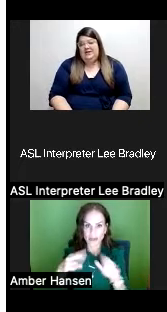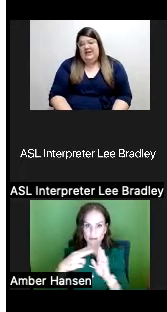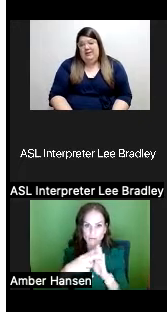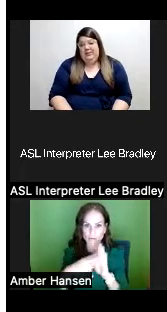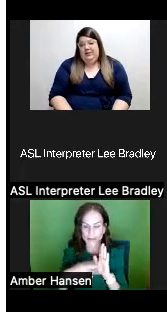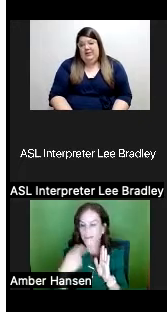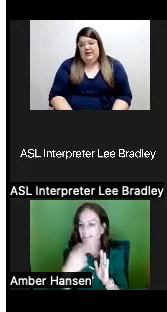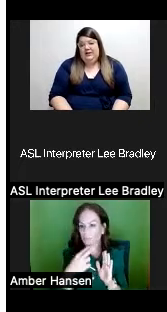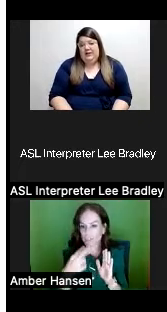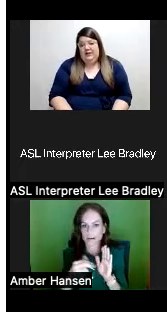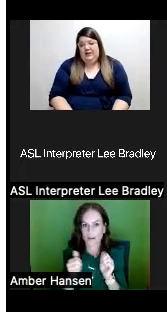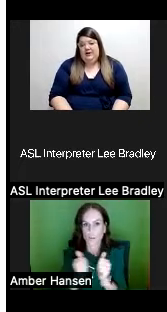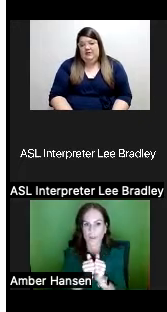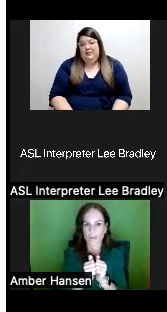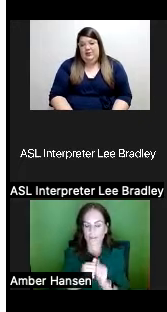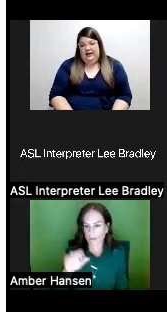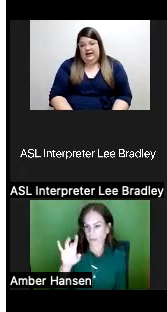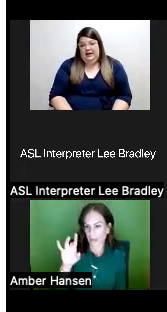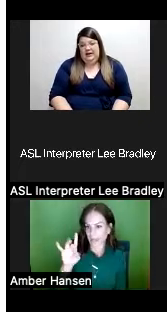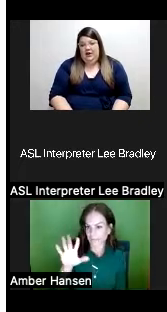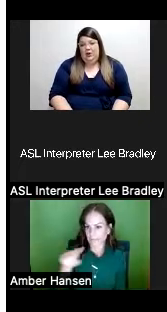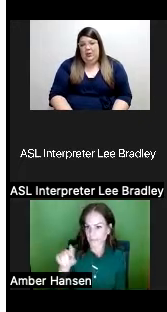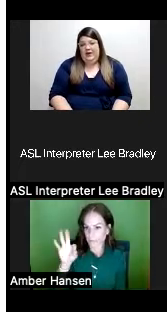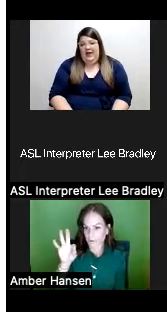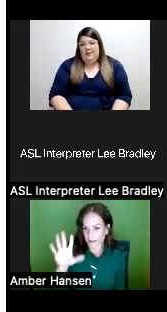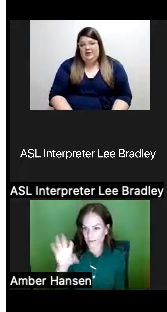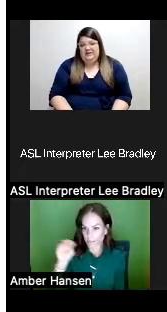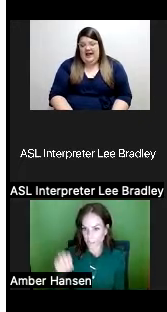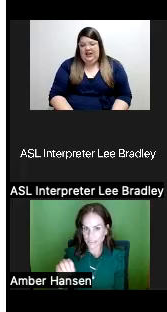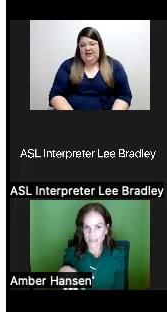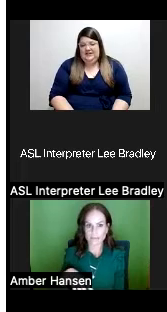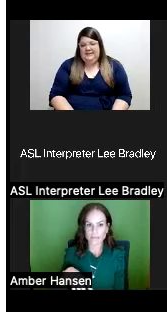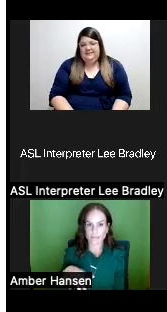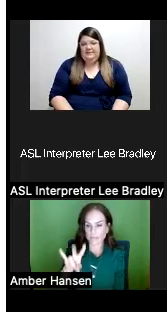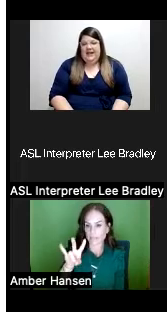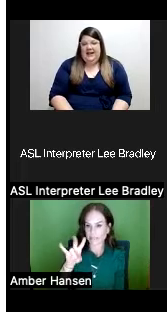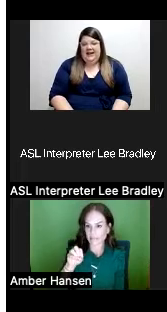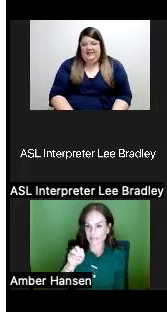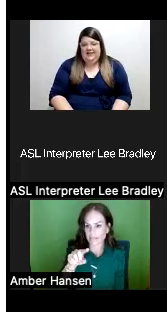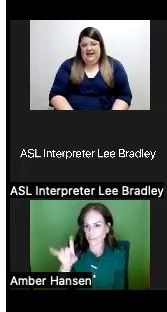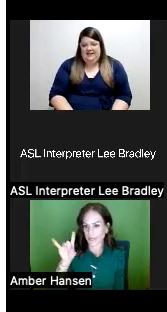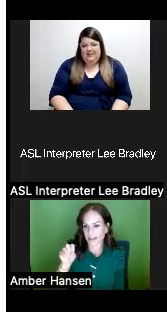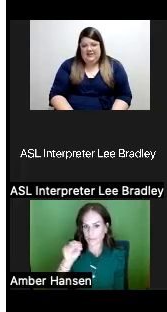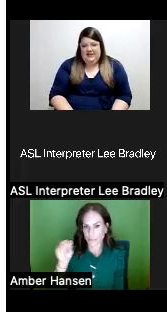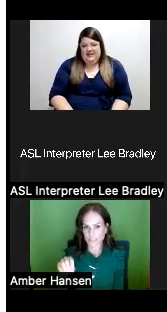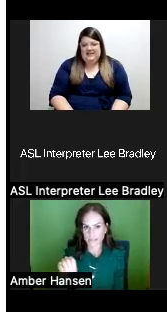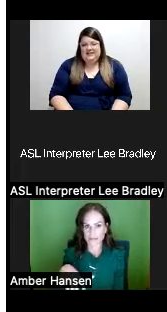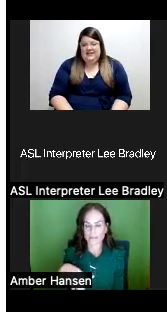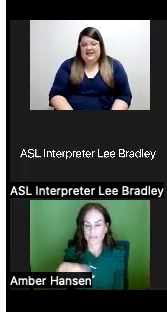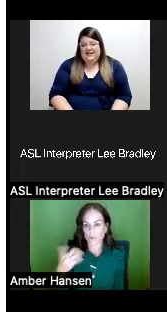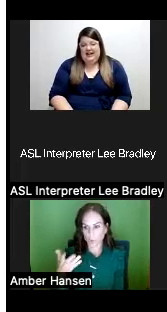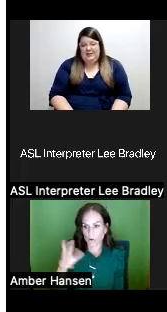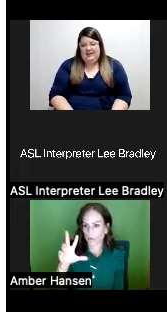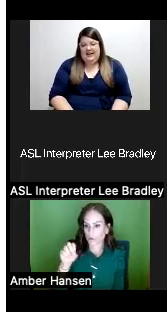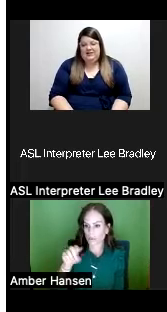Okay, so deaf people can lip read with how much percent accuracy? 85 to 95%,